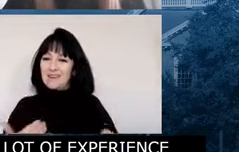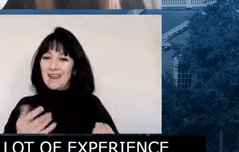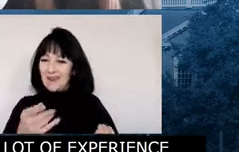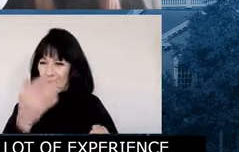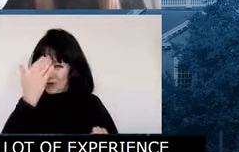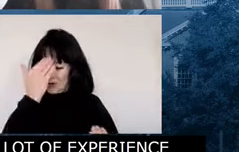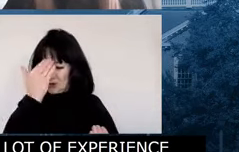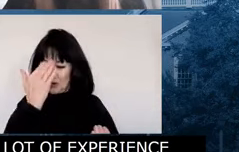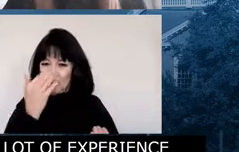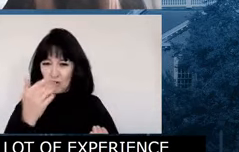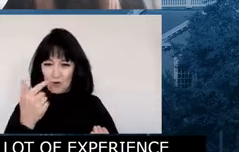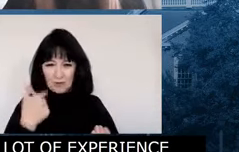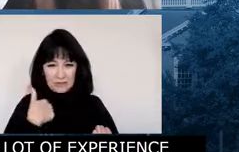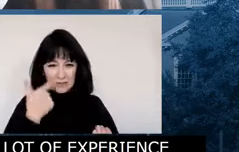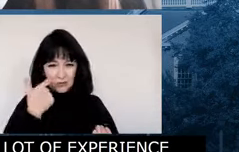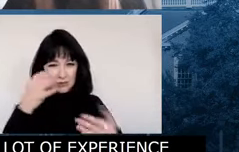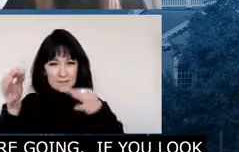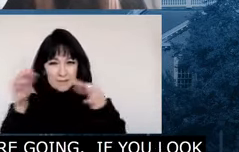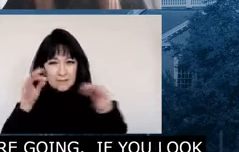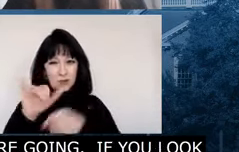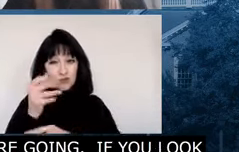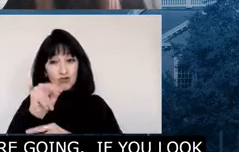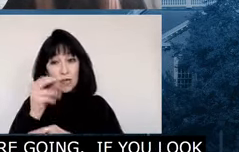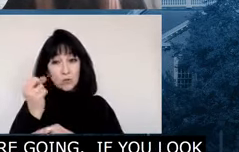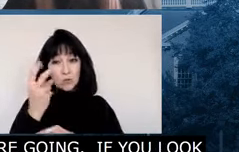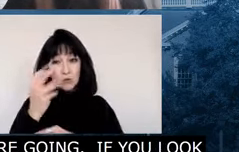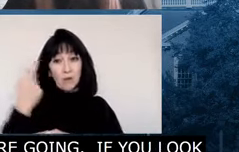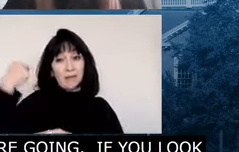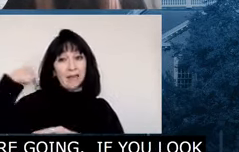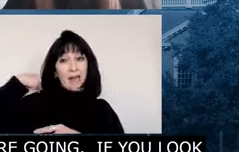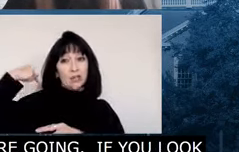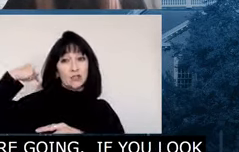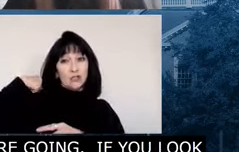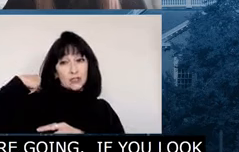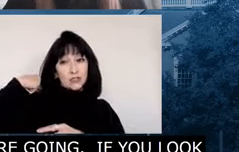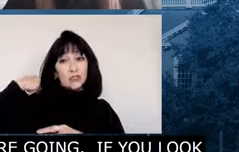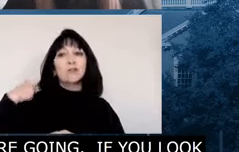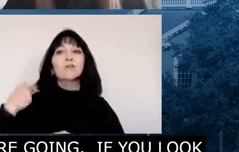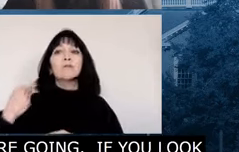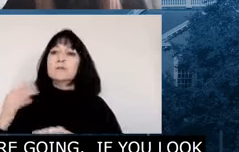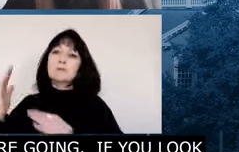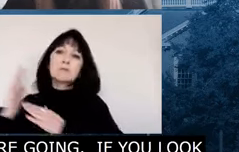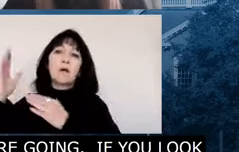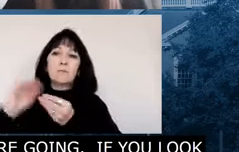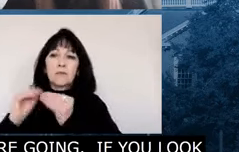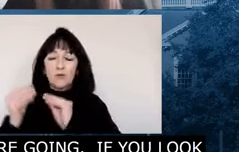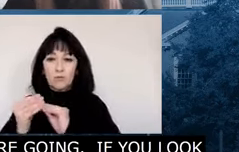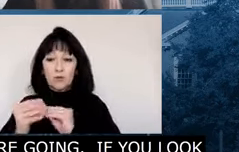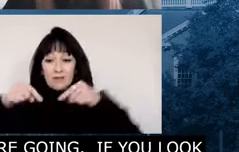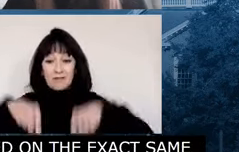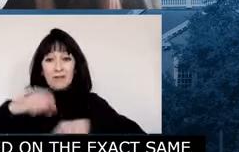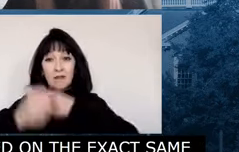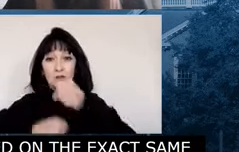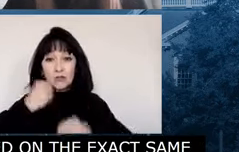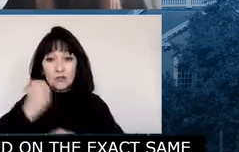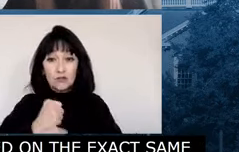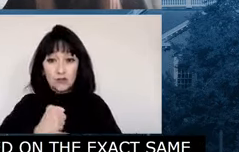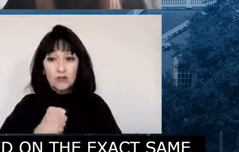year, coincidentally, probably, and we're on the other side of that peak at the moment,